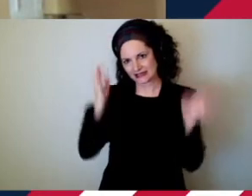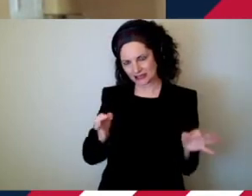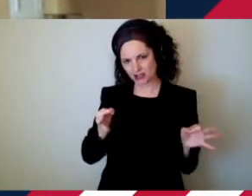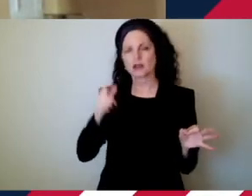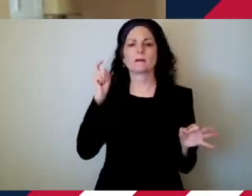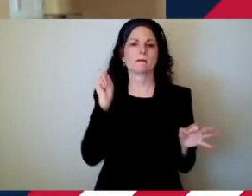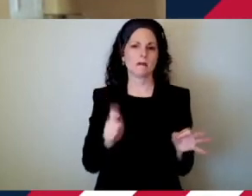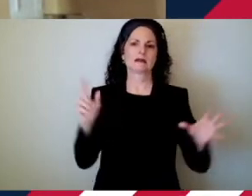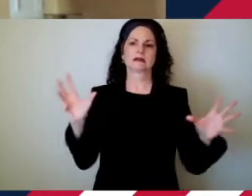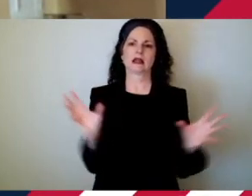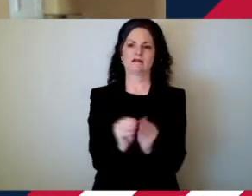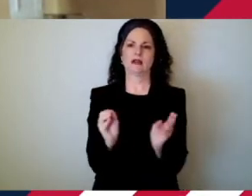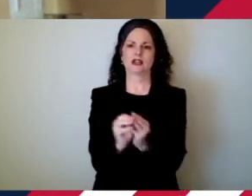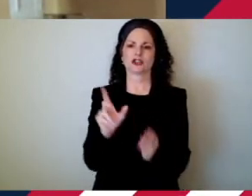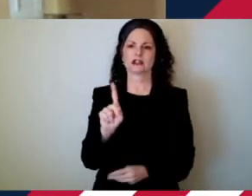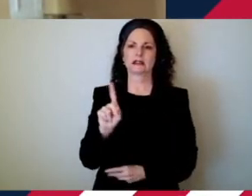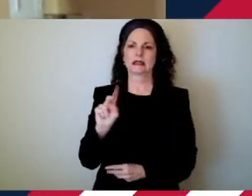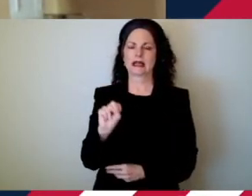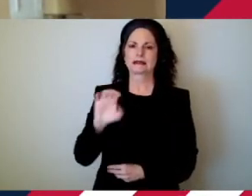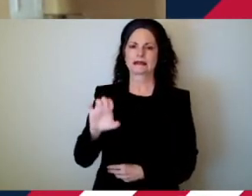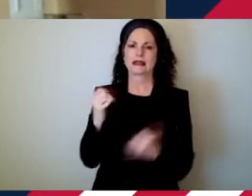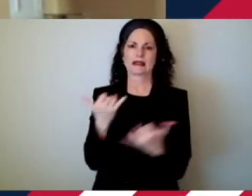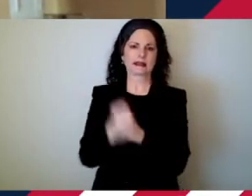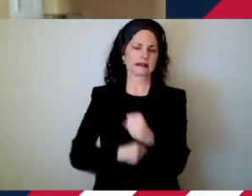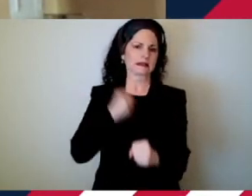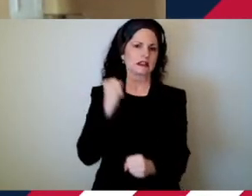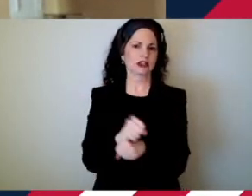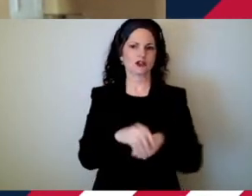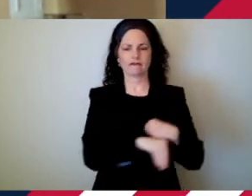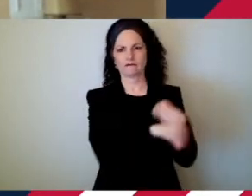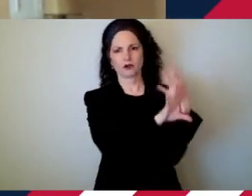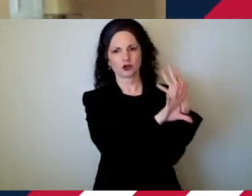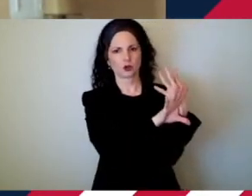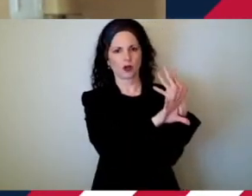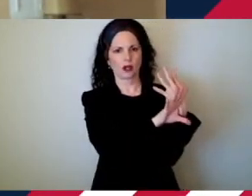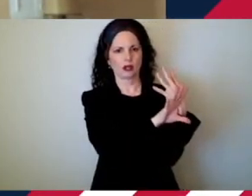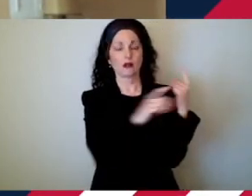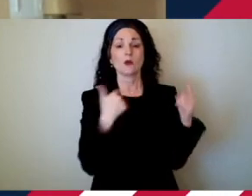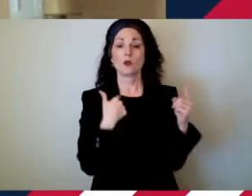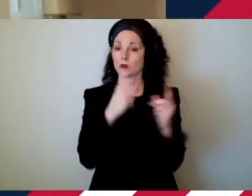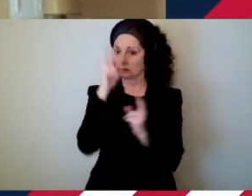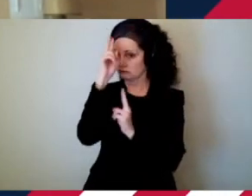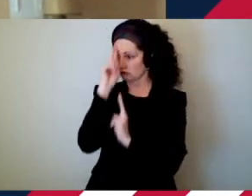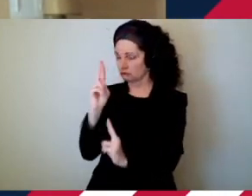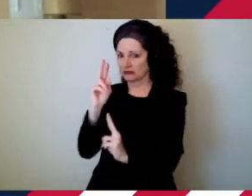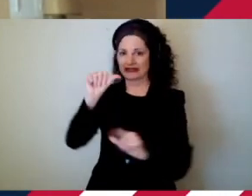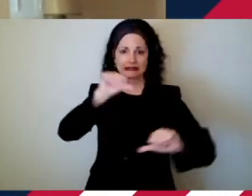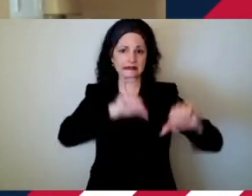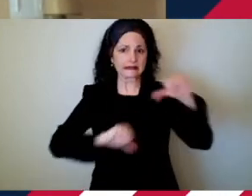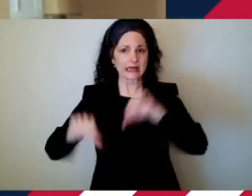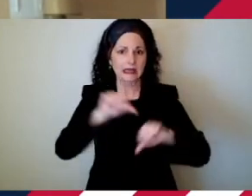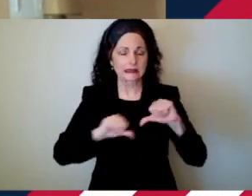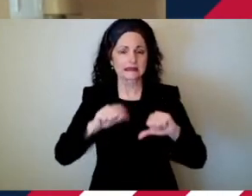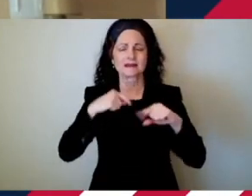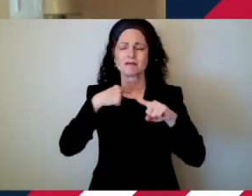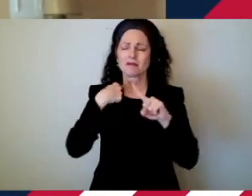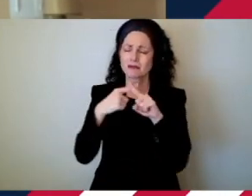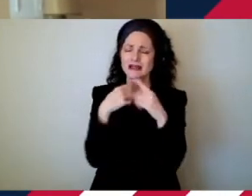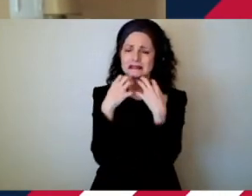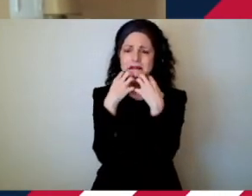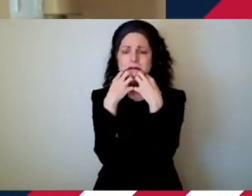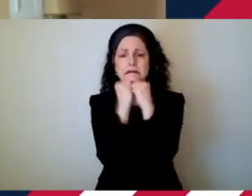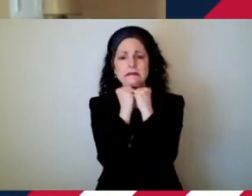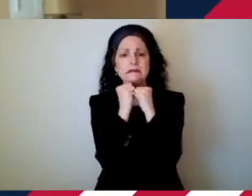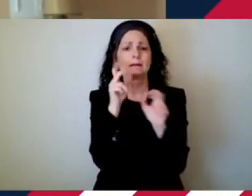the ideals of this party. We are a party that respects science and that cares about the safety of everyone, especially